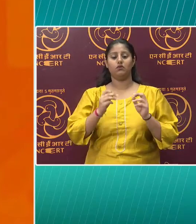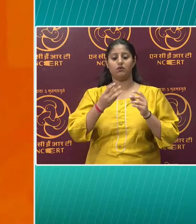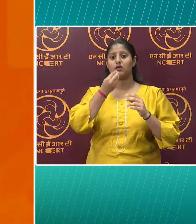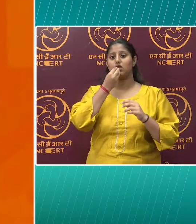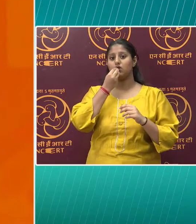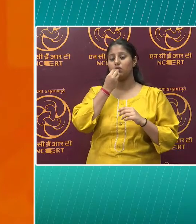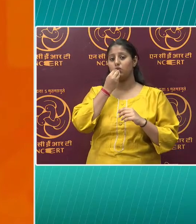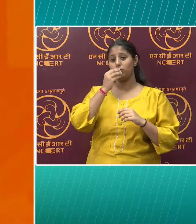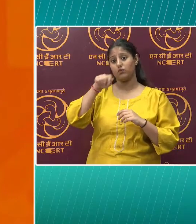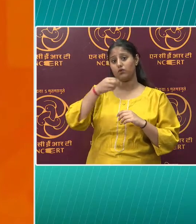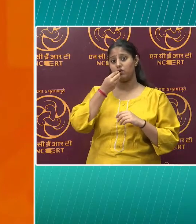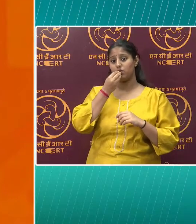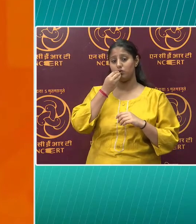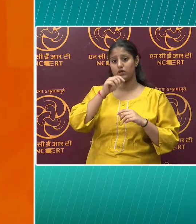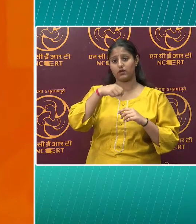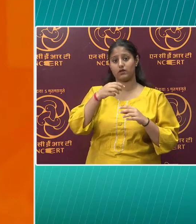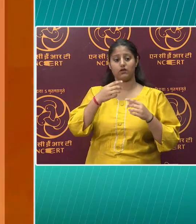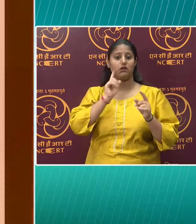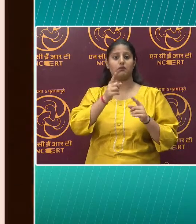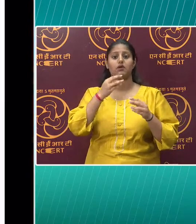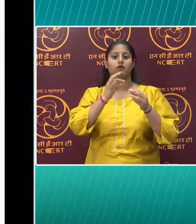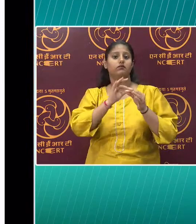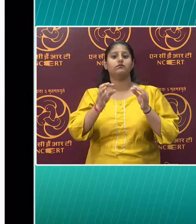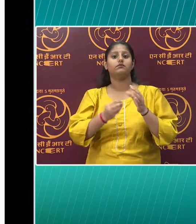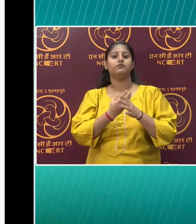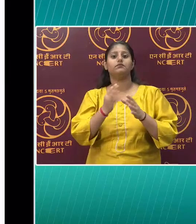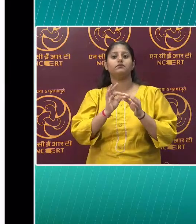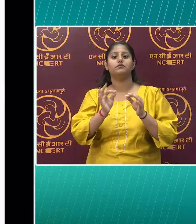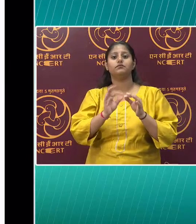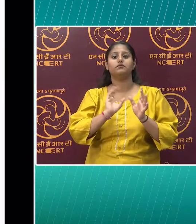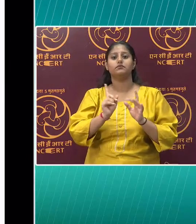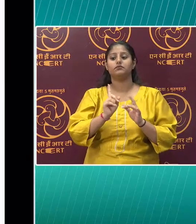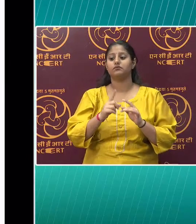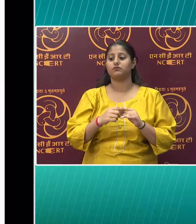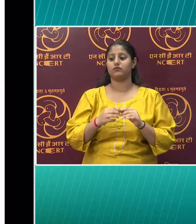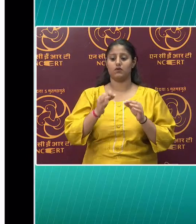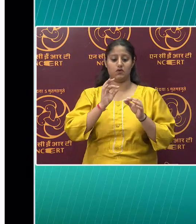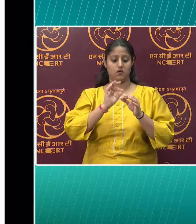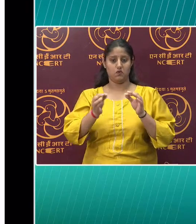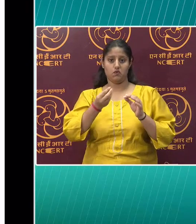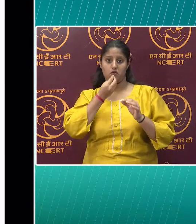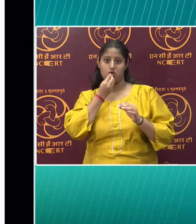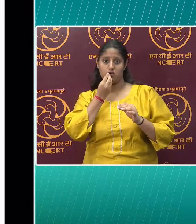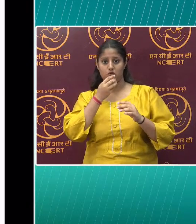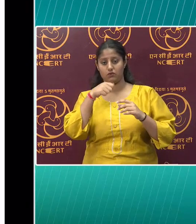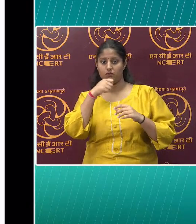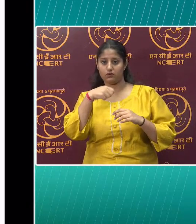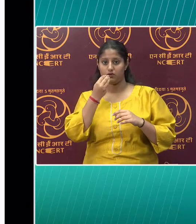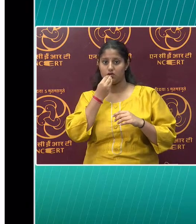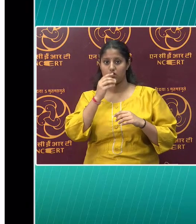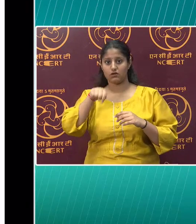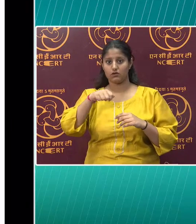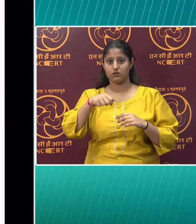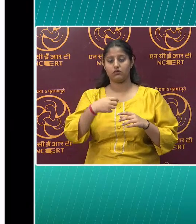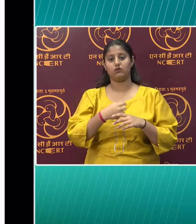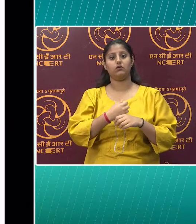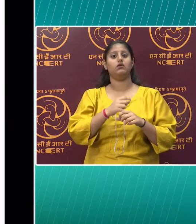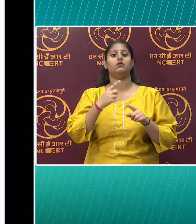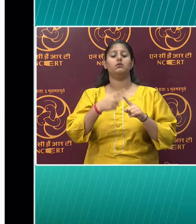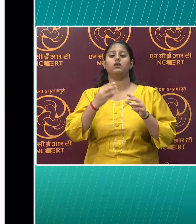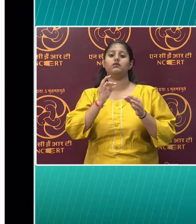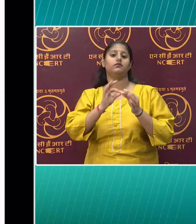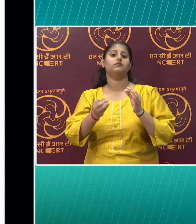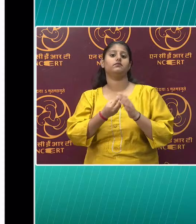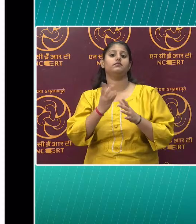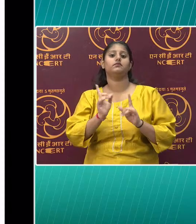cooking without fire. So here we have taken precaution that we should not use fire, so that is why